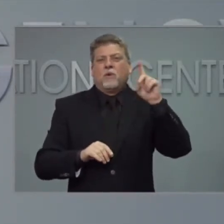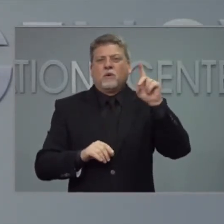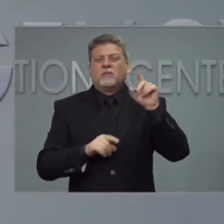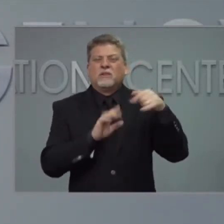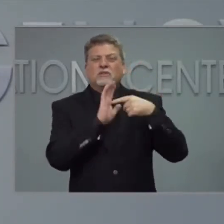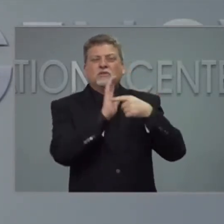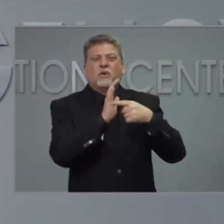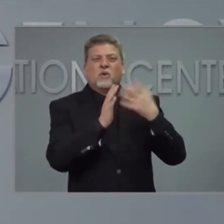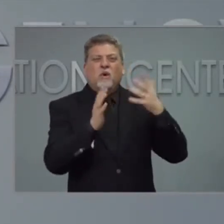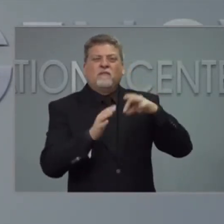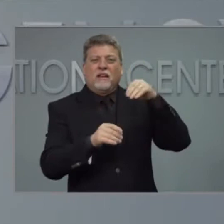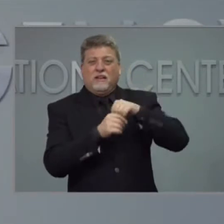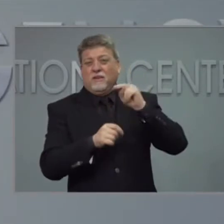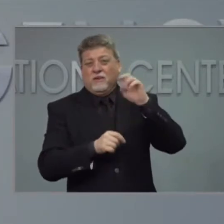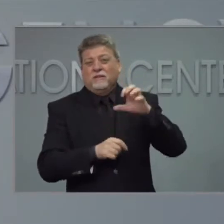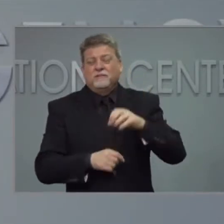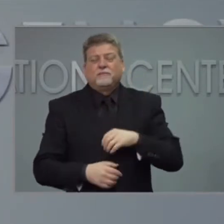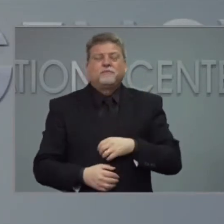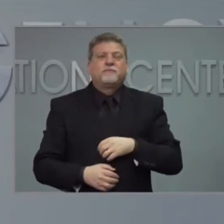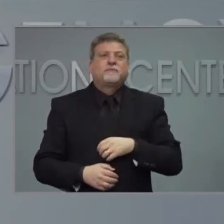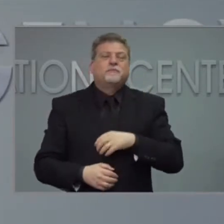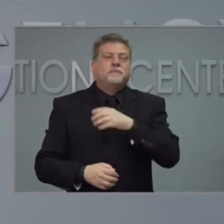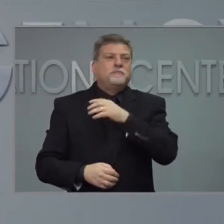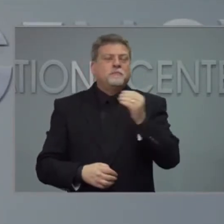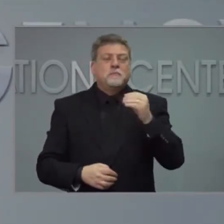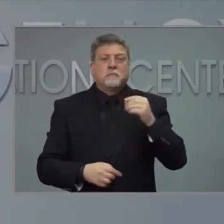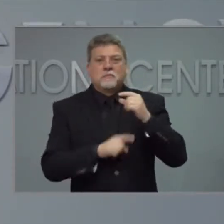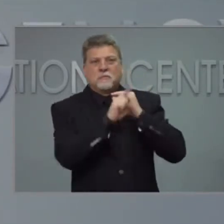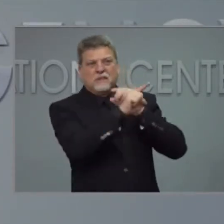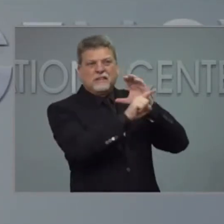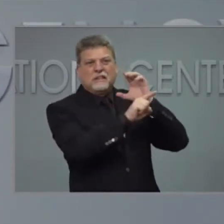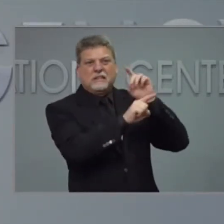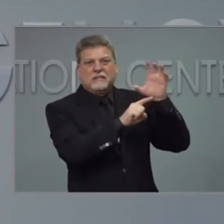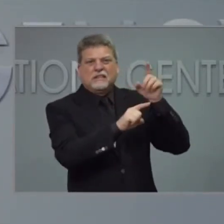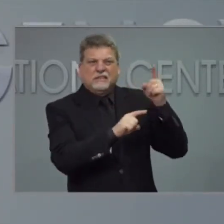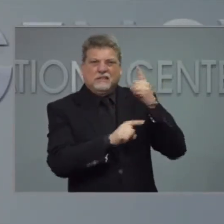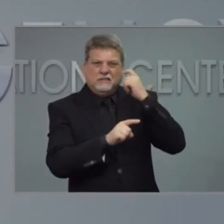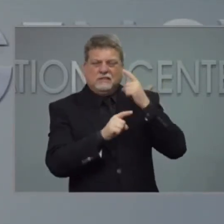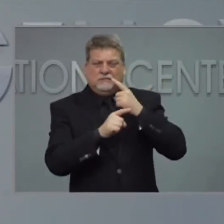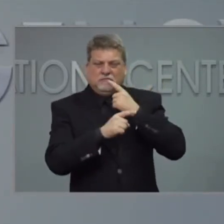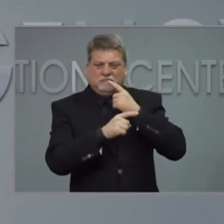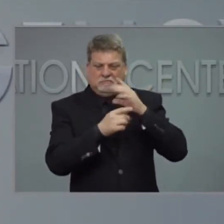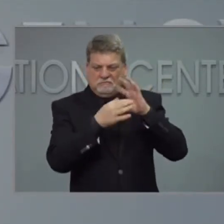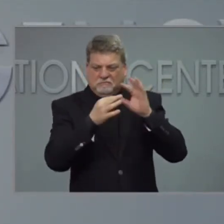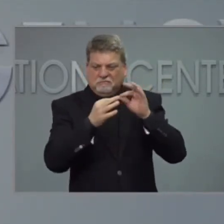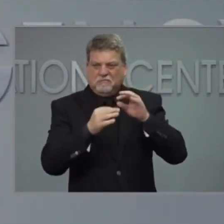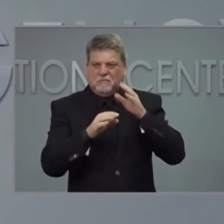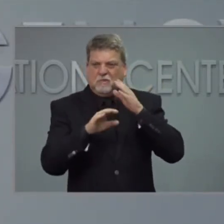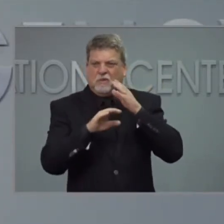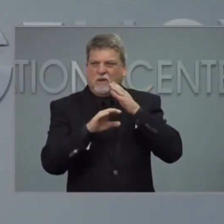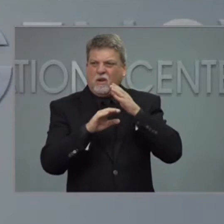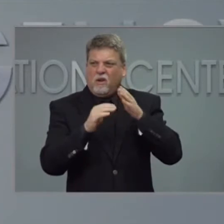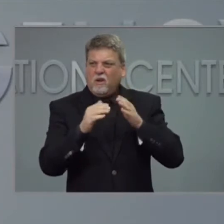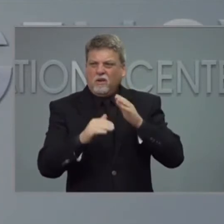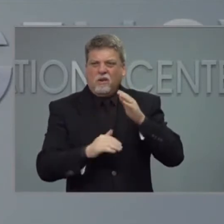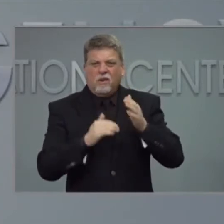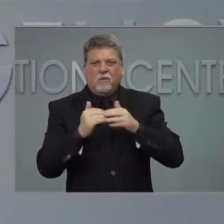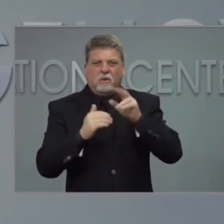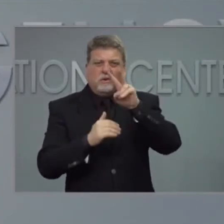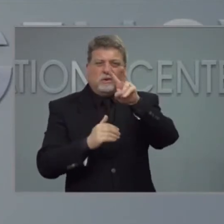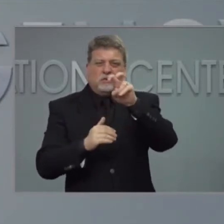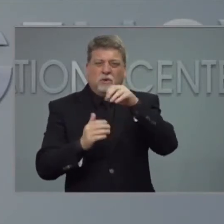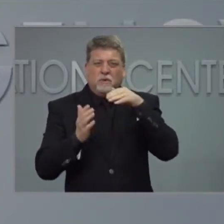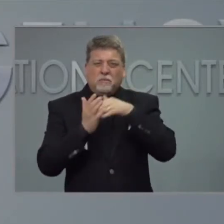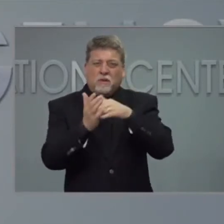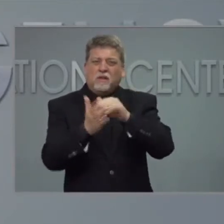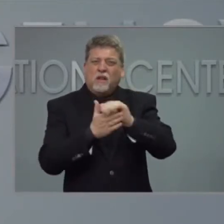has been found here in North Carolina. And I know the CDC has recently announced about $200 million in a larger